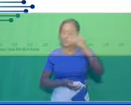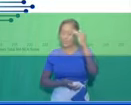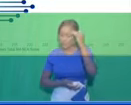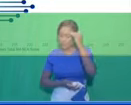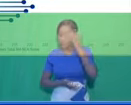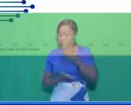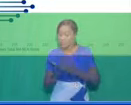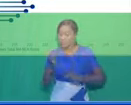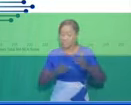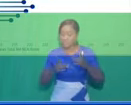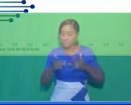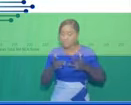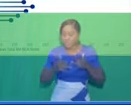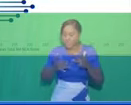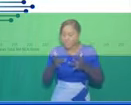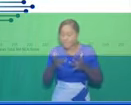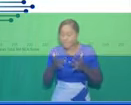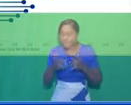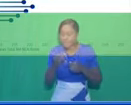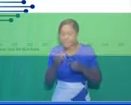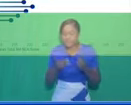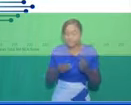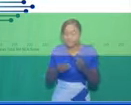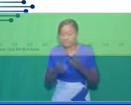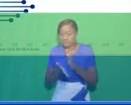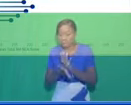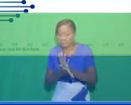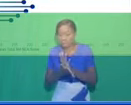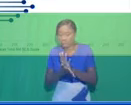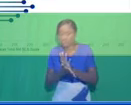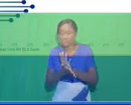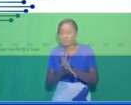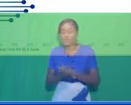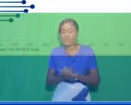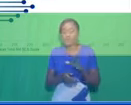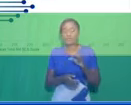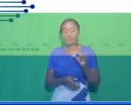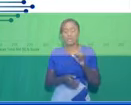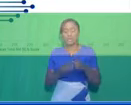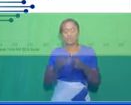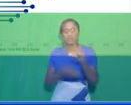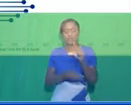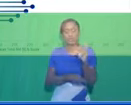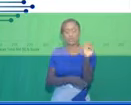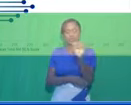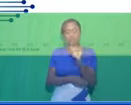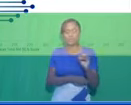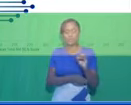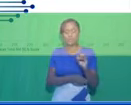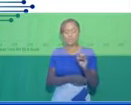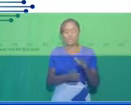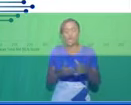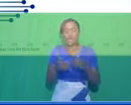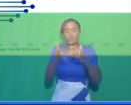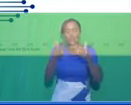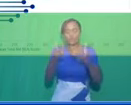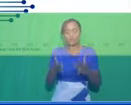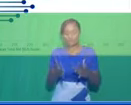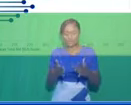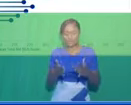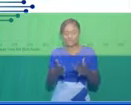for some reason, one or two schools, about the 20% and how these students perform.